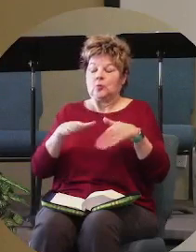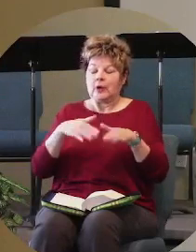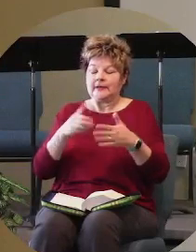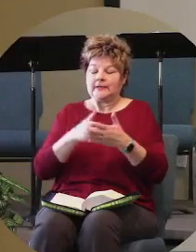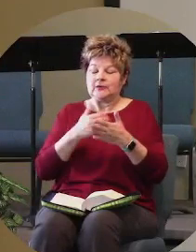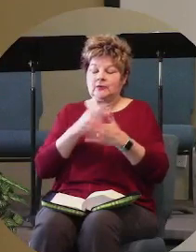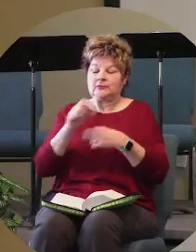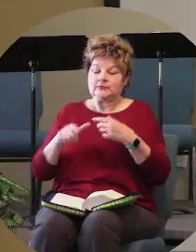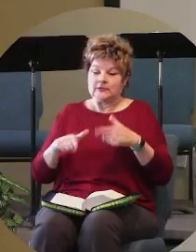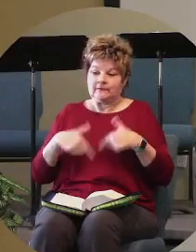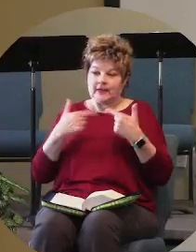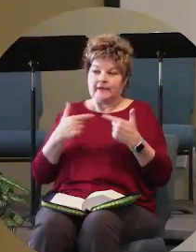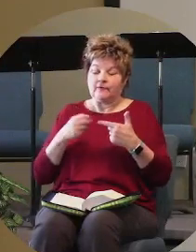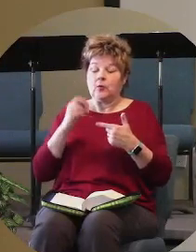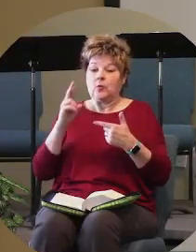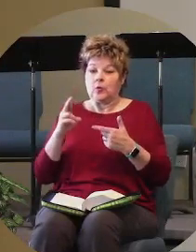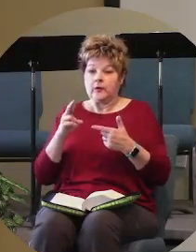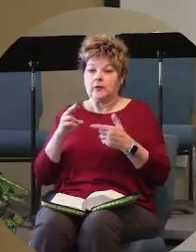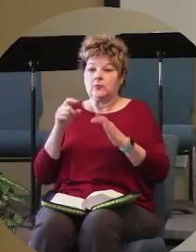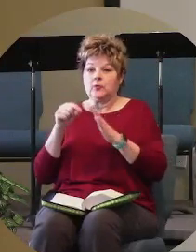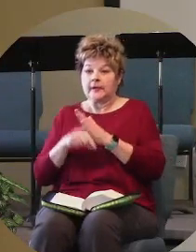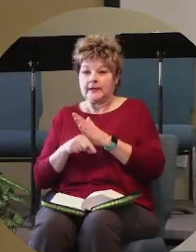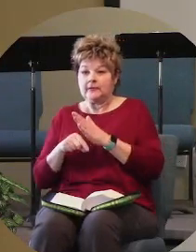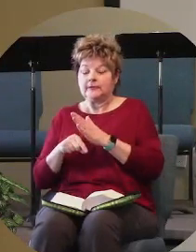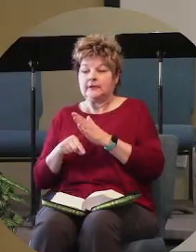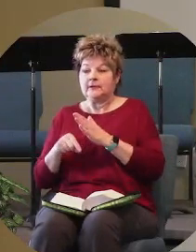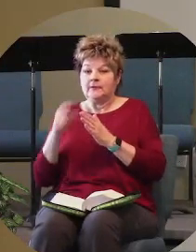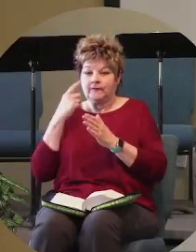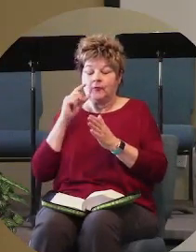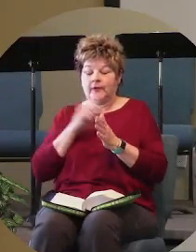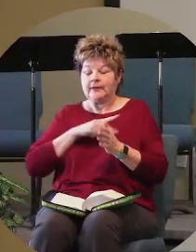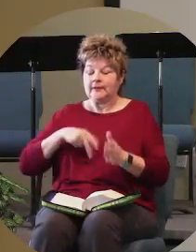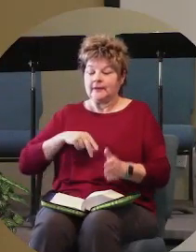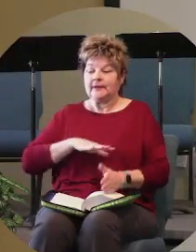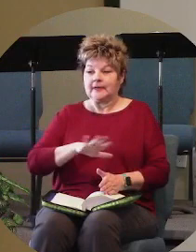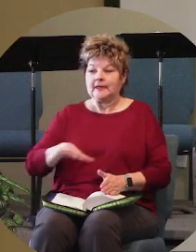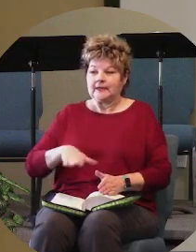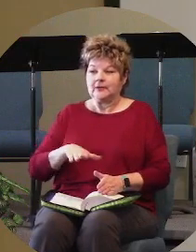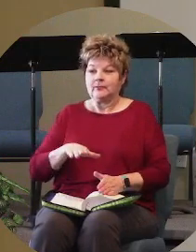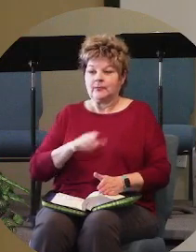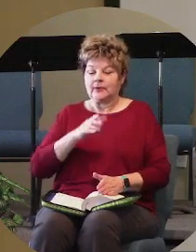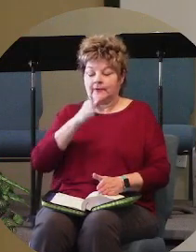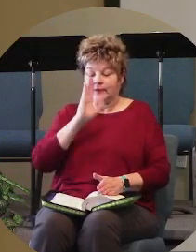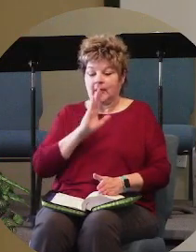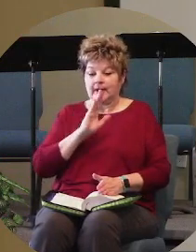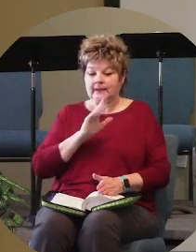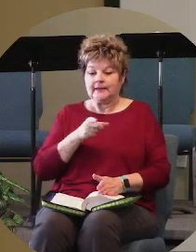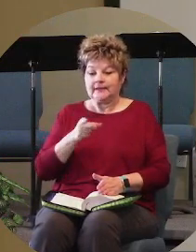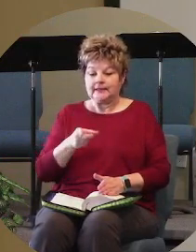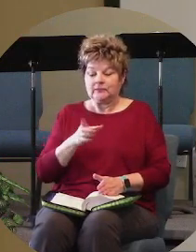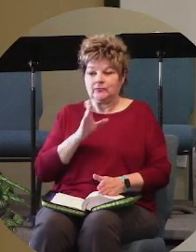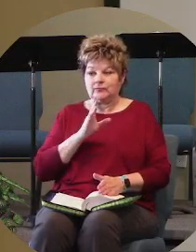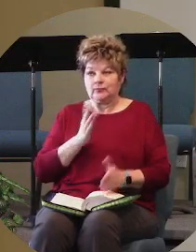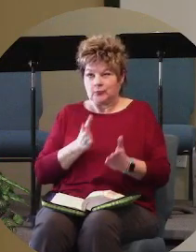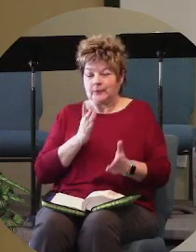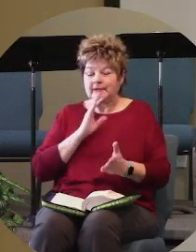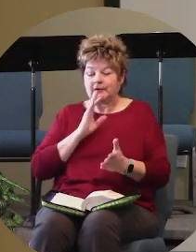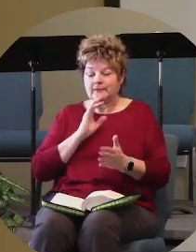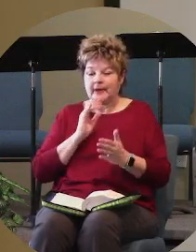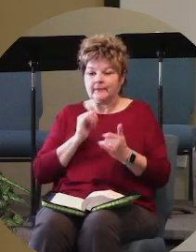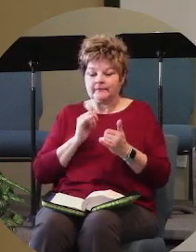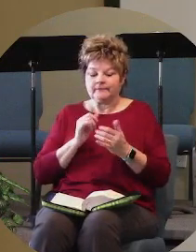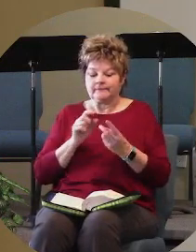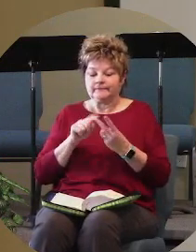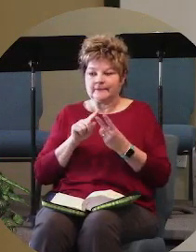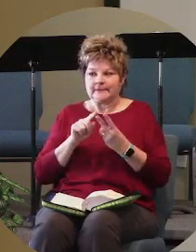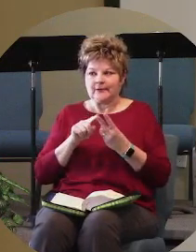martyred or we die for Jesus and for the kingdom of God. Paul's probably referencing the latter. That there is